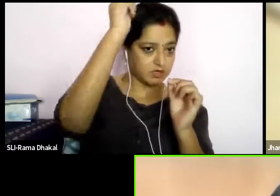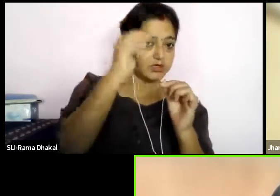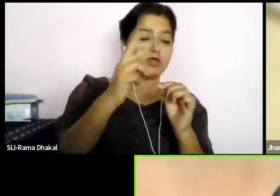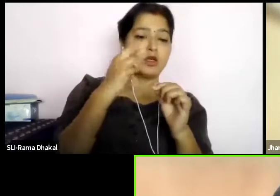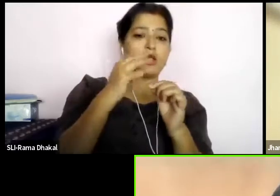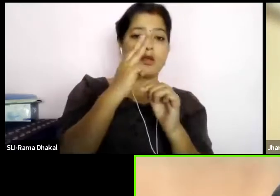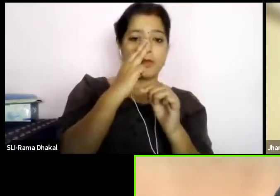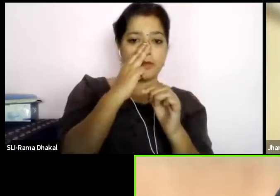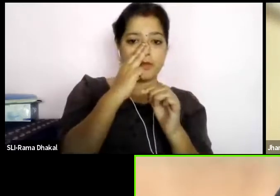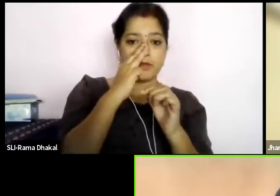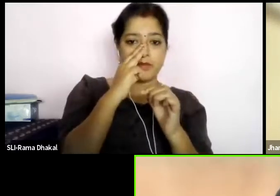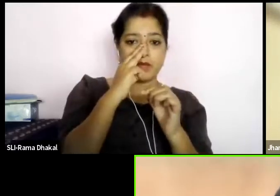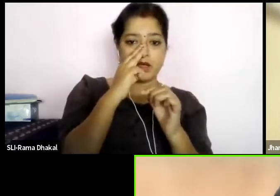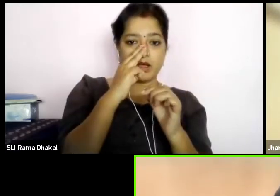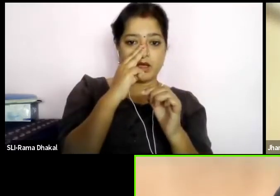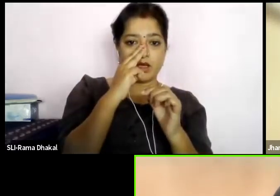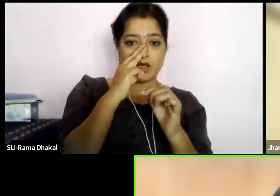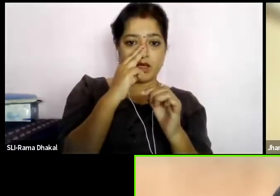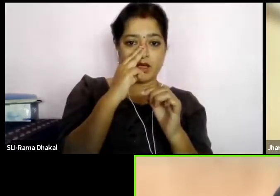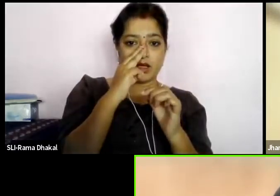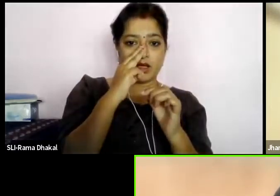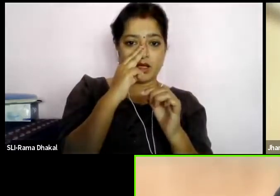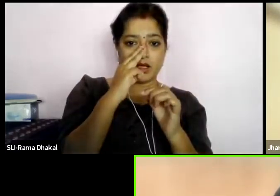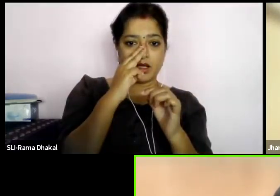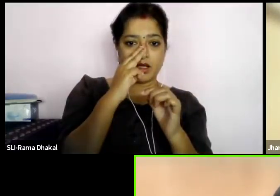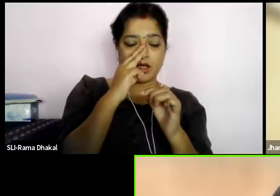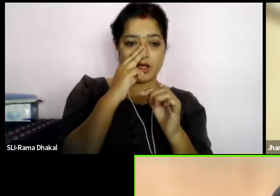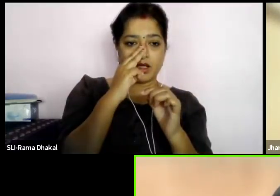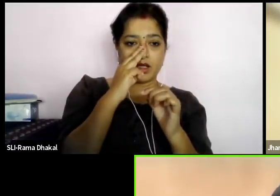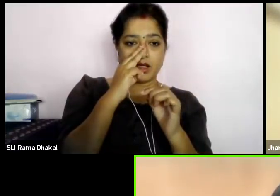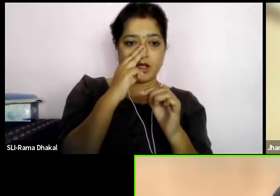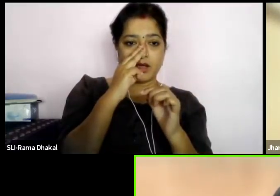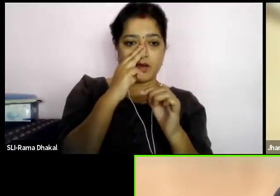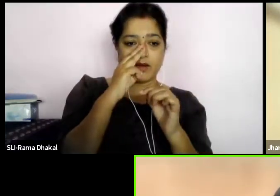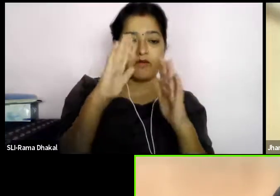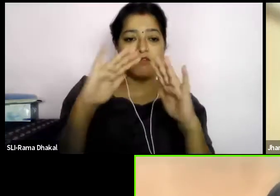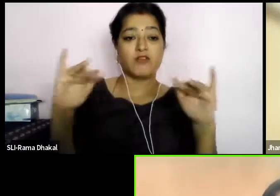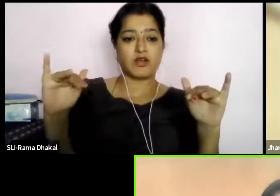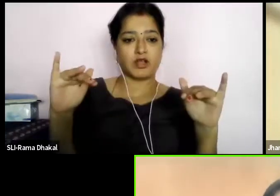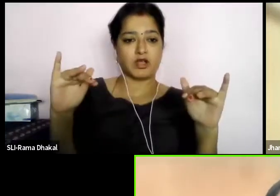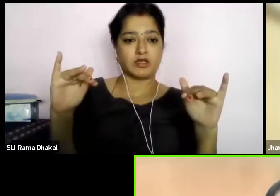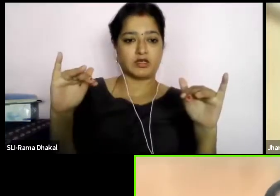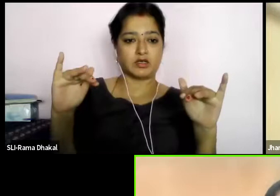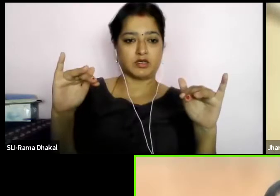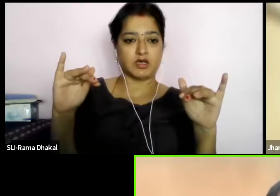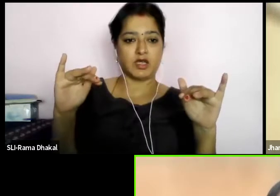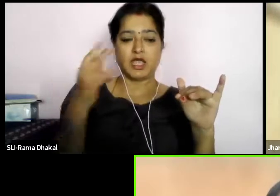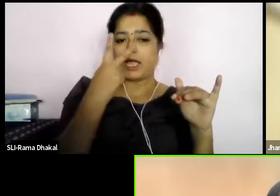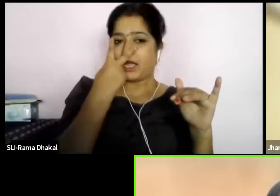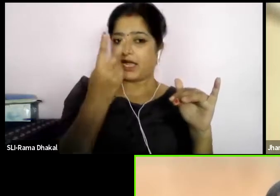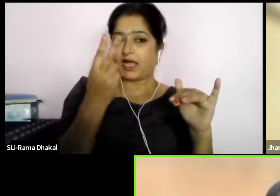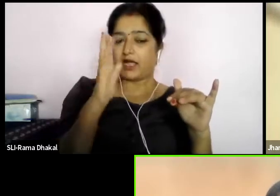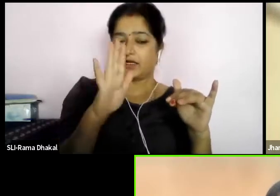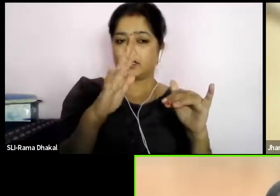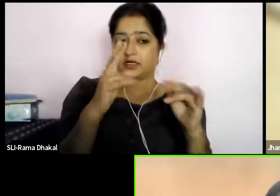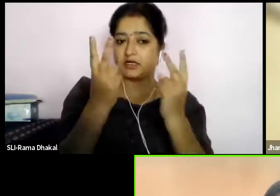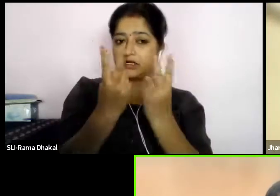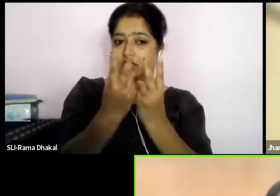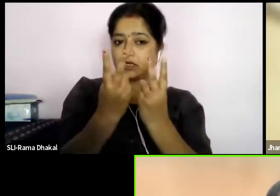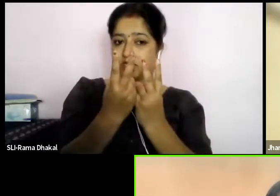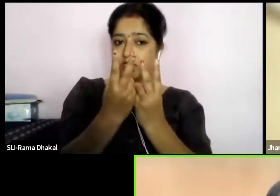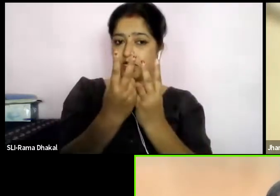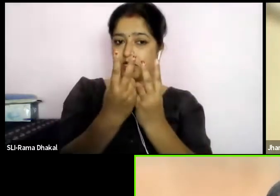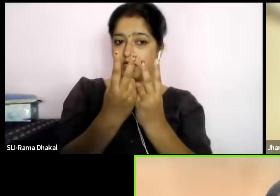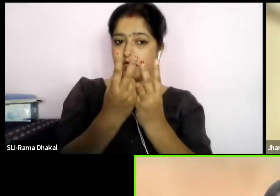deconstructed. It has to be framed in framing the inclusion of all marginalized children,